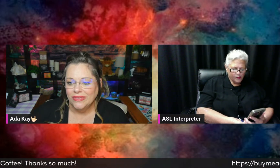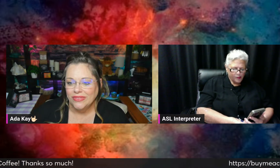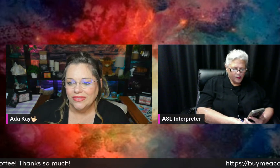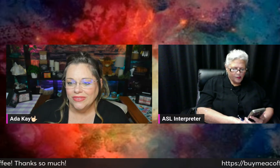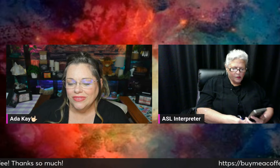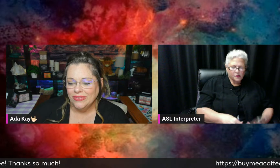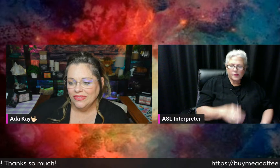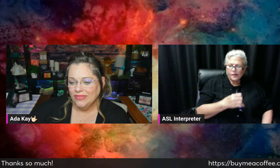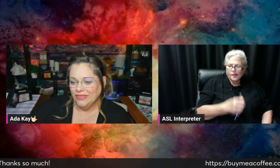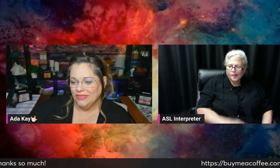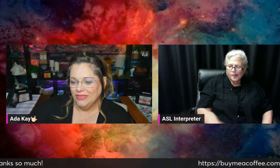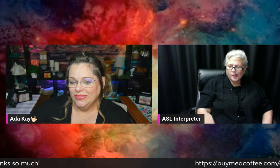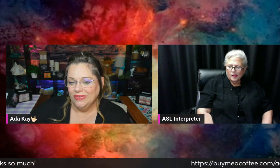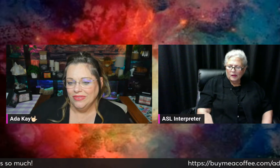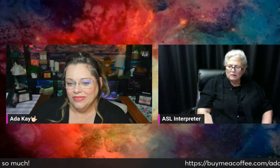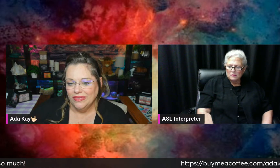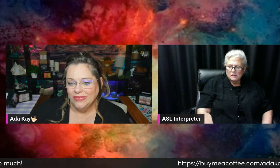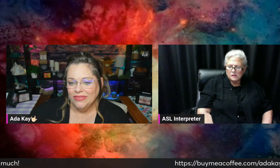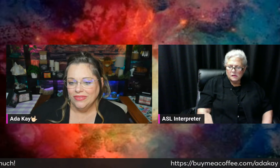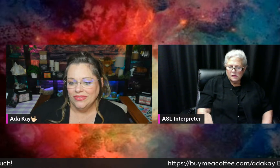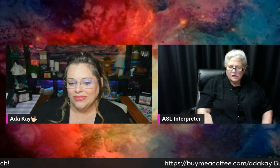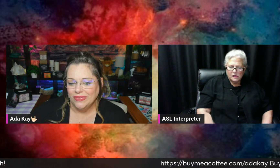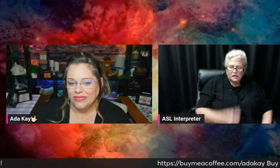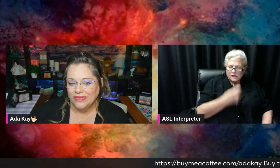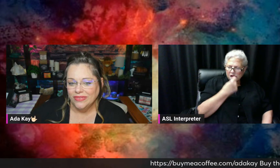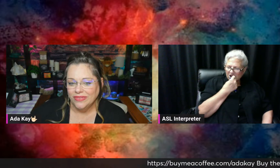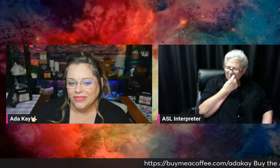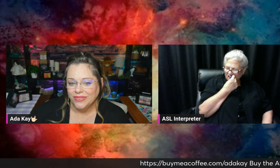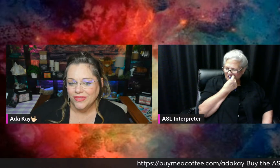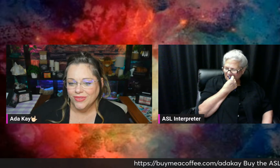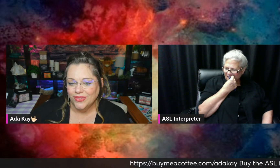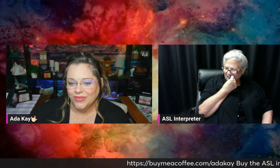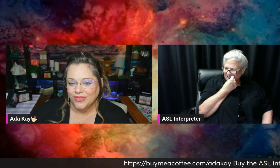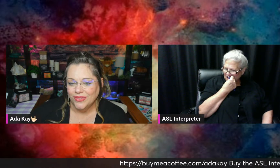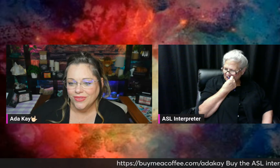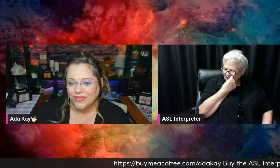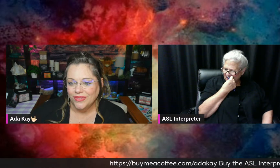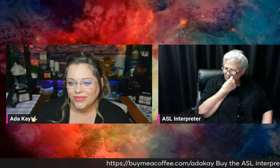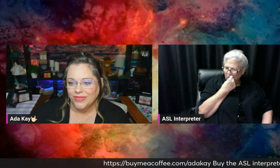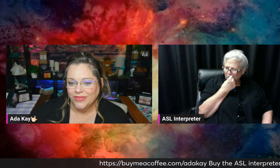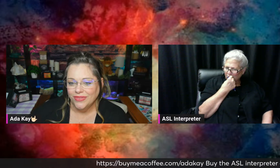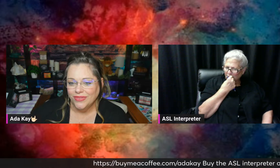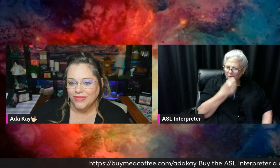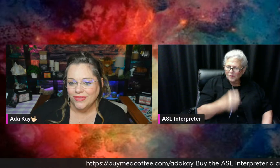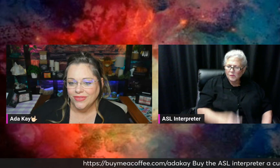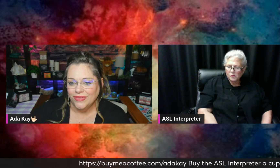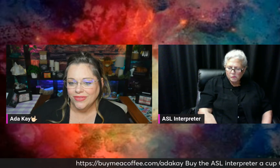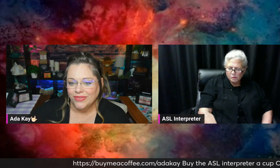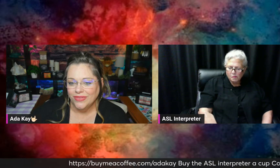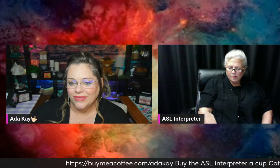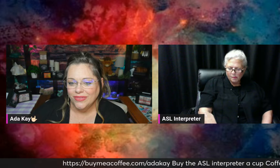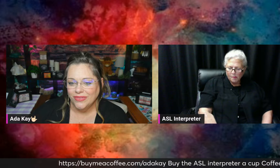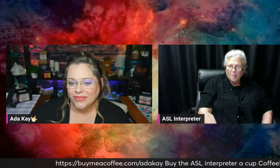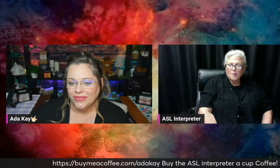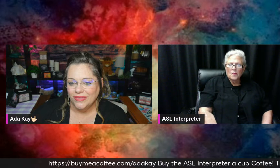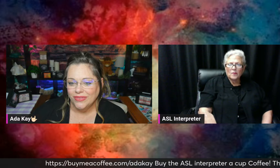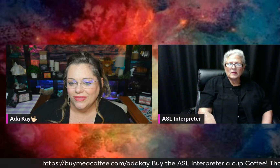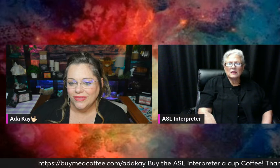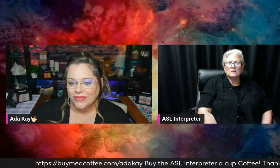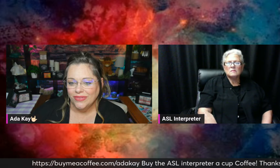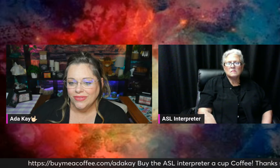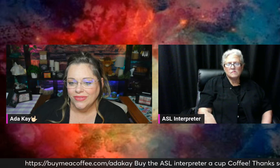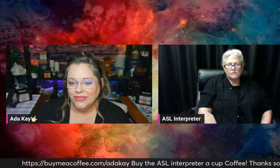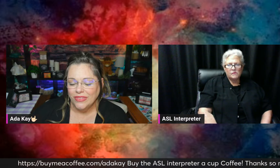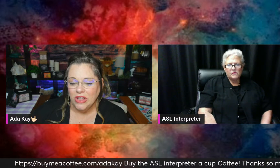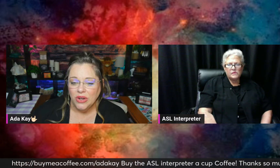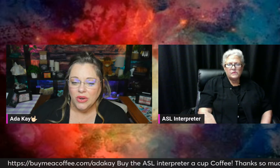do what you're doing and helping the hearing, impaired community. And it's great what you